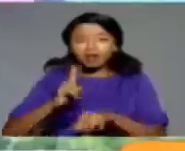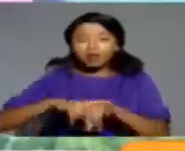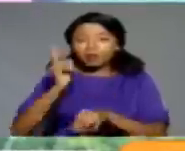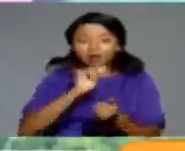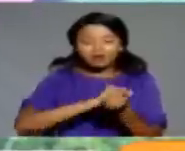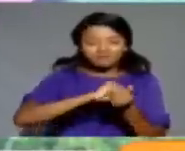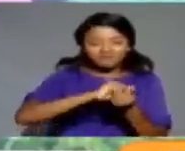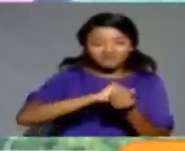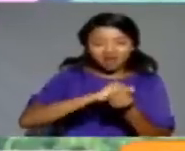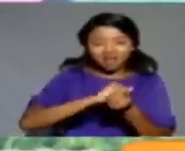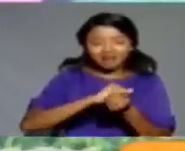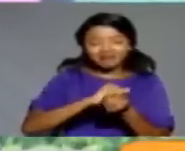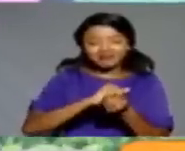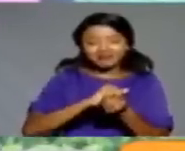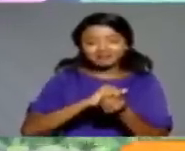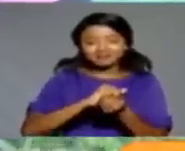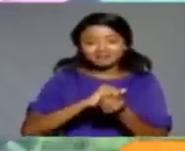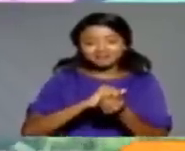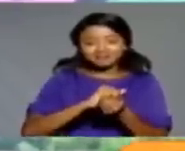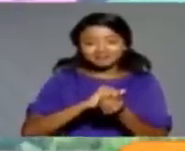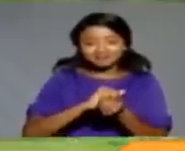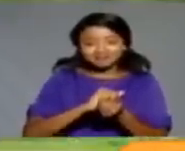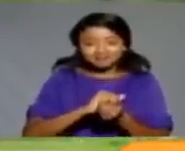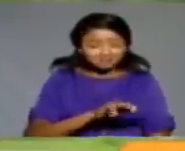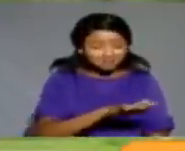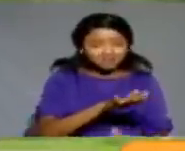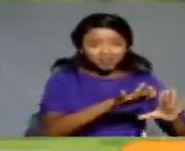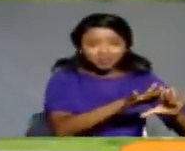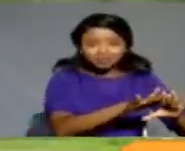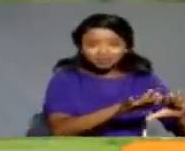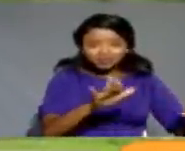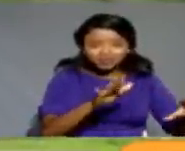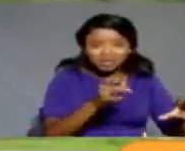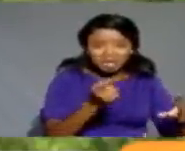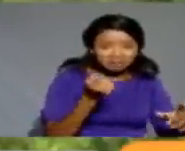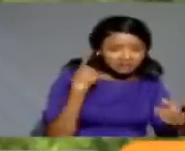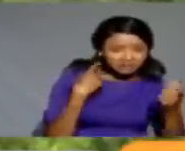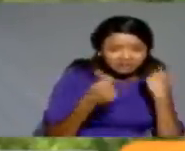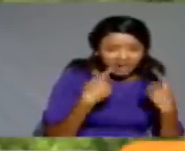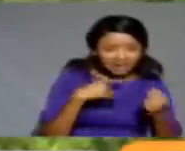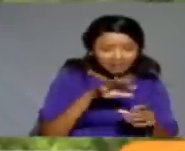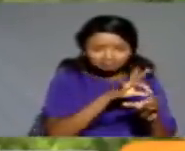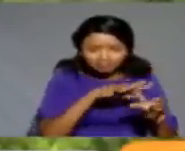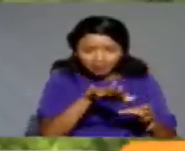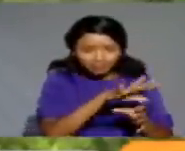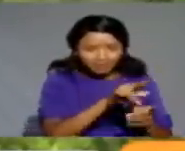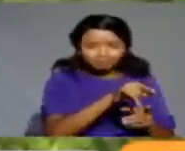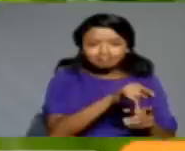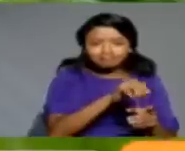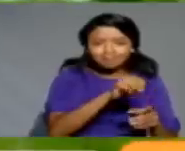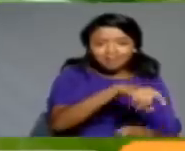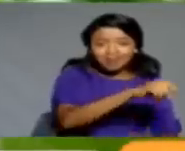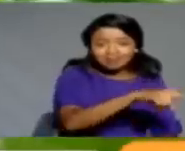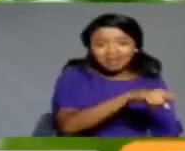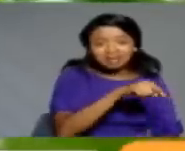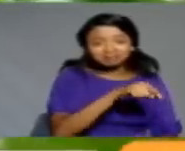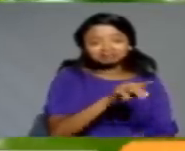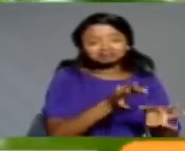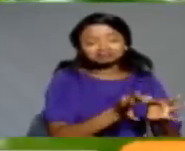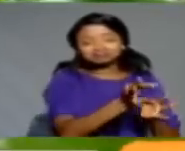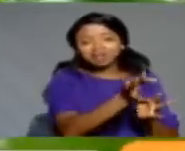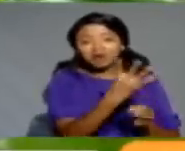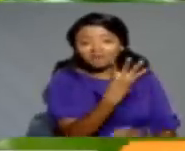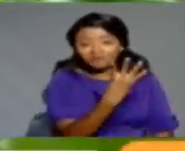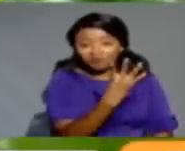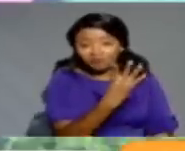thing. The death of the carpet-like mature tea bushes that stood beautifully at Kimwari's estate, 4-acre piece of land